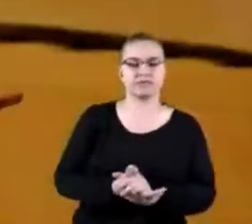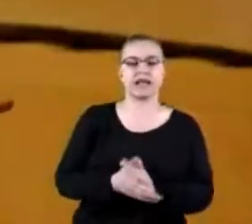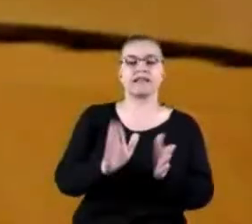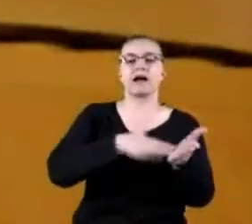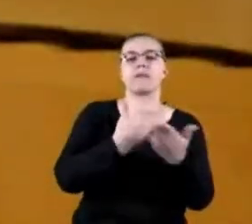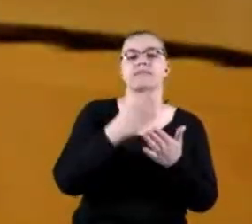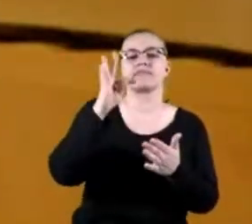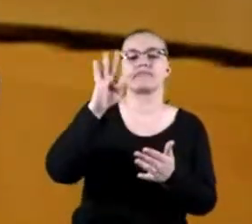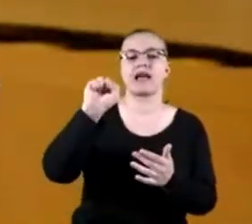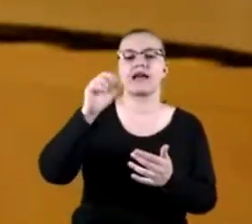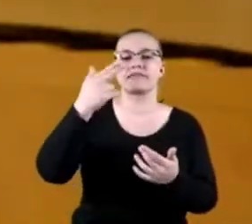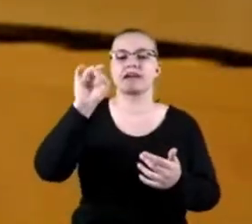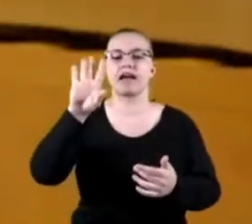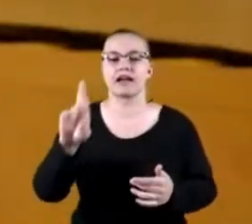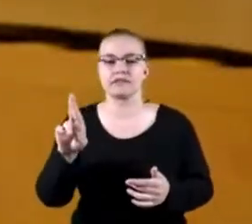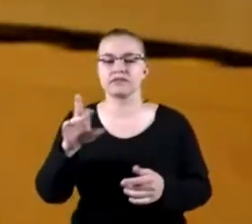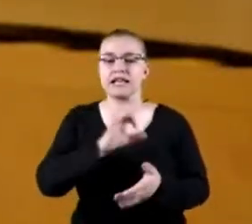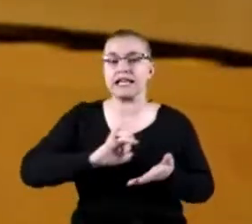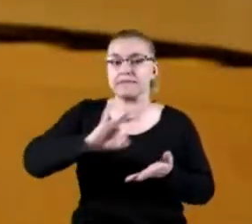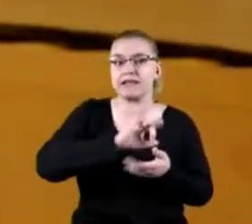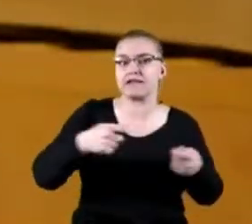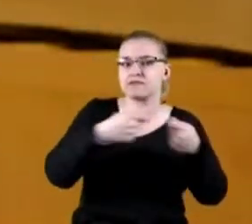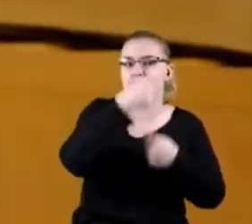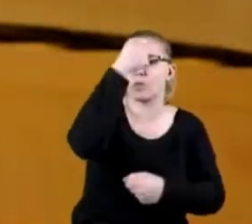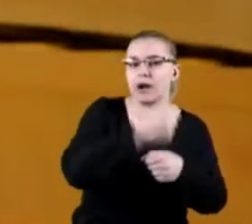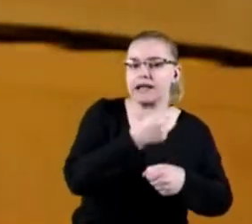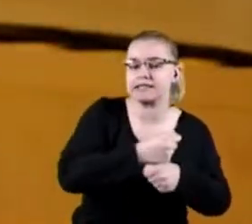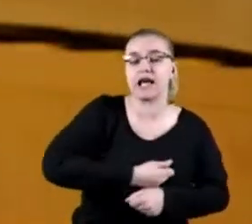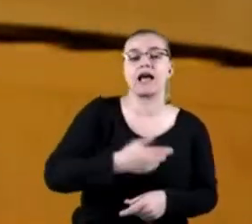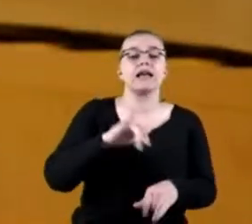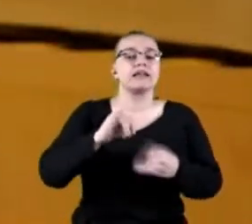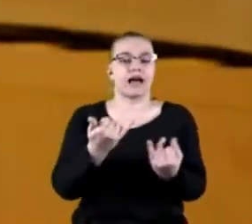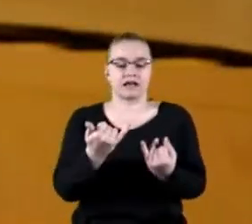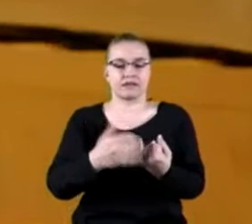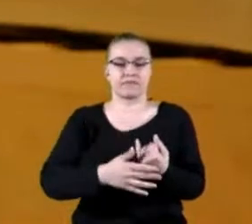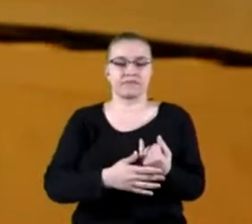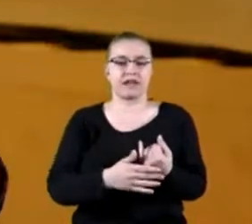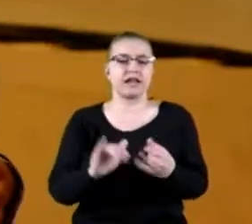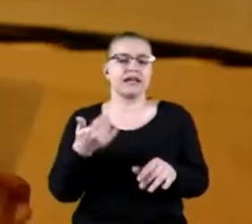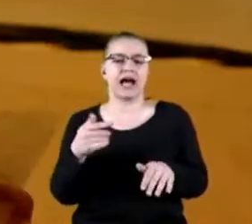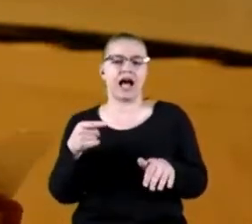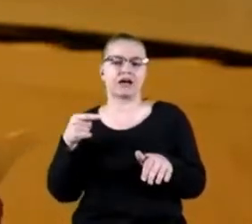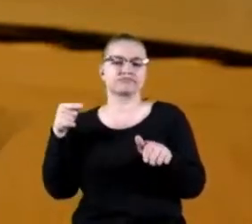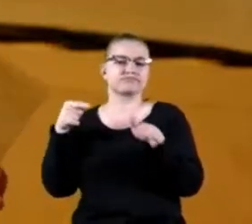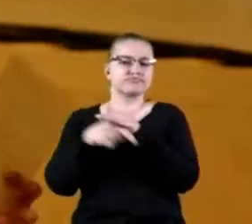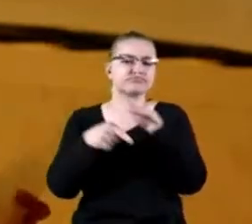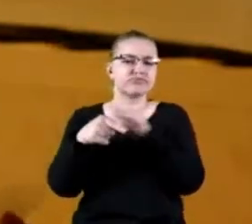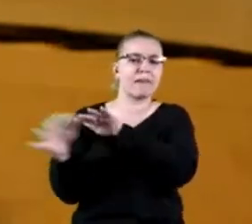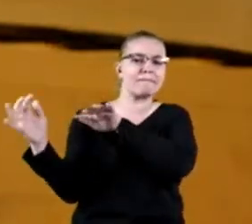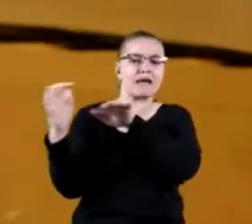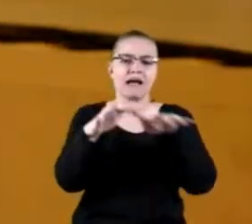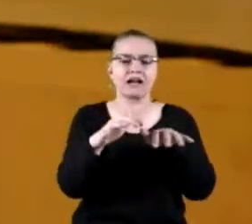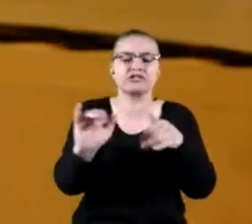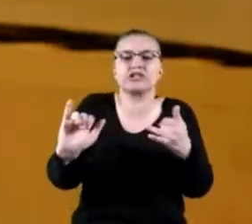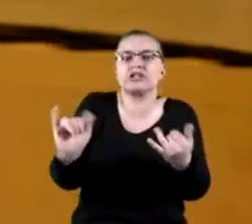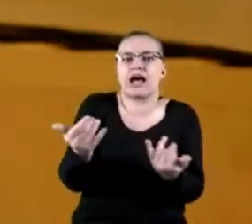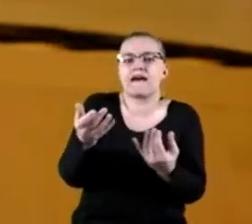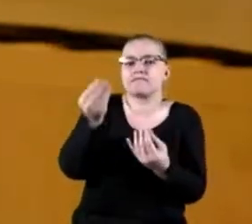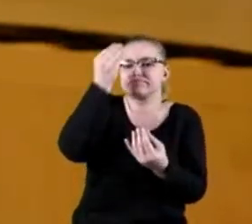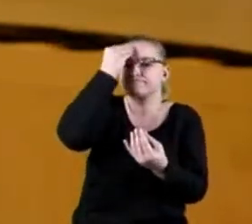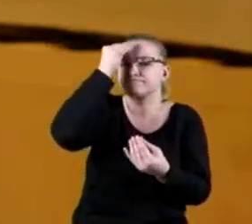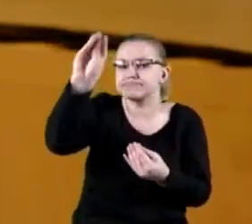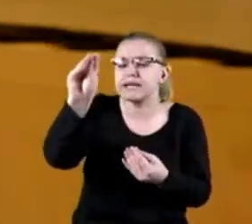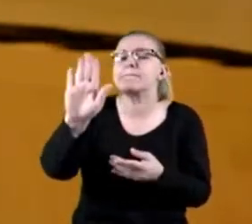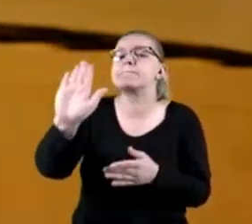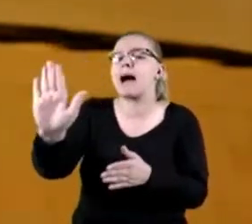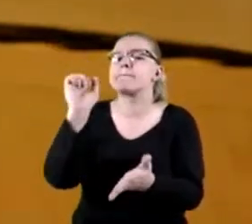the municipality to approach to the migrants to let them know what are their rights and the possibilities to